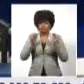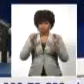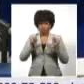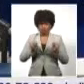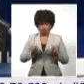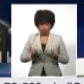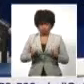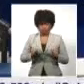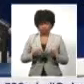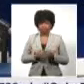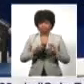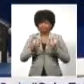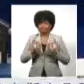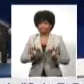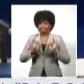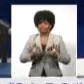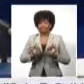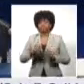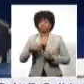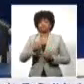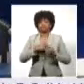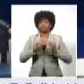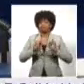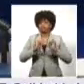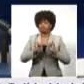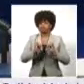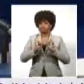And as we always say,